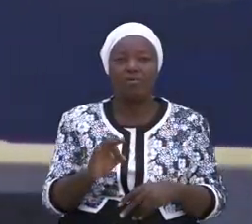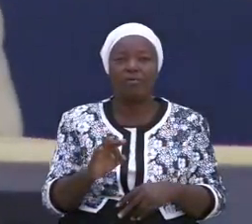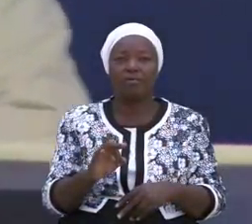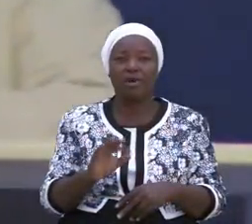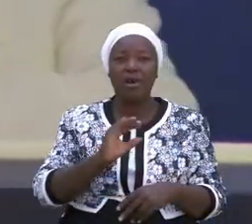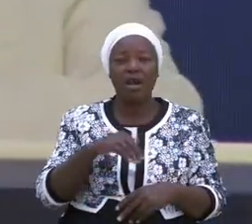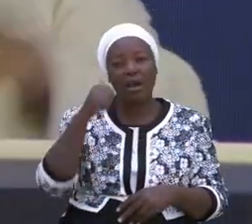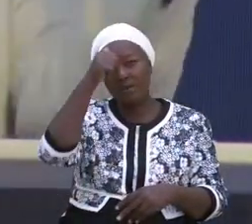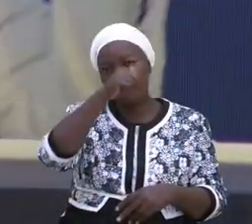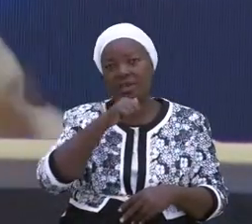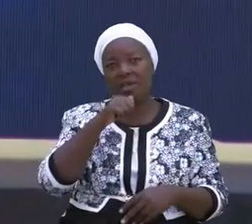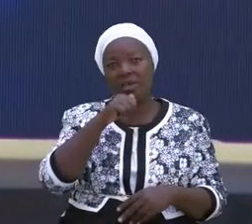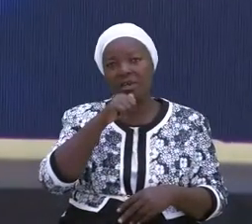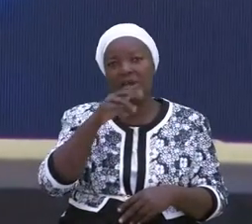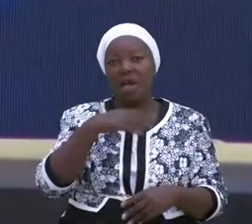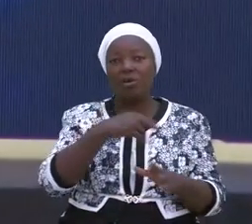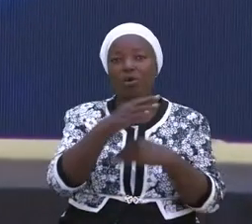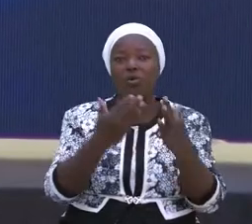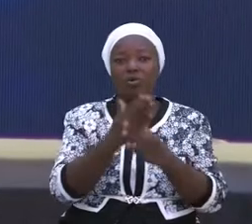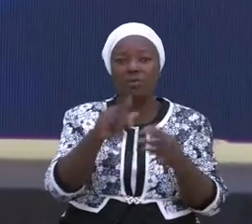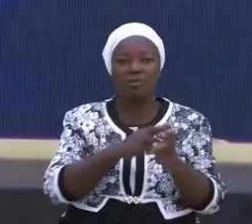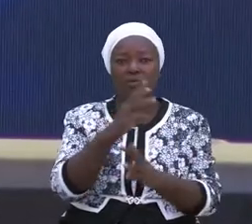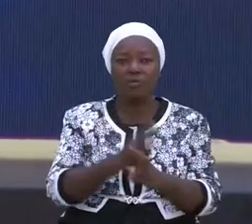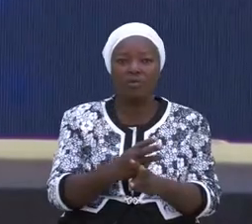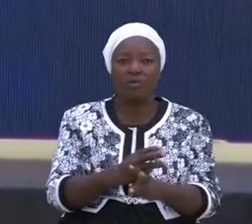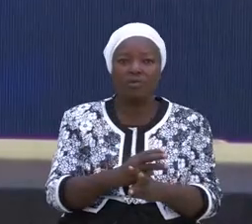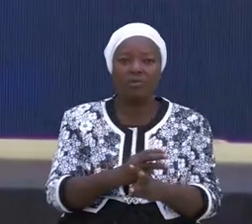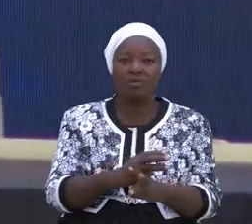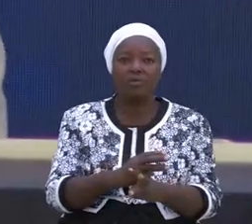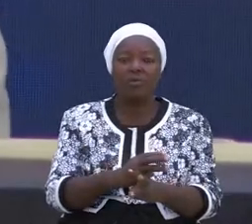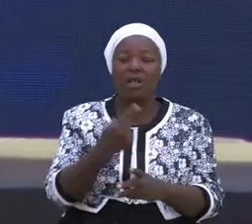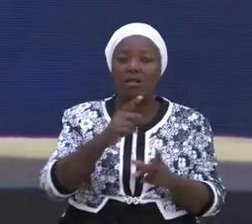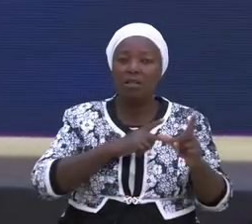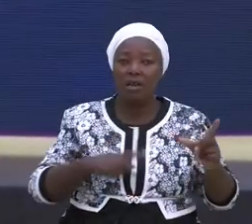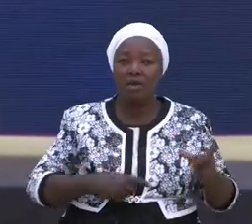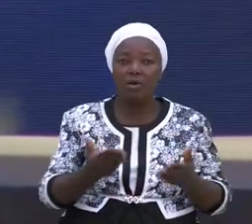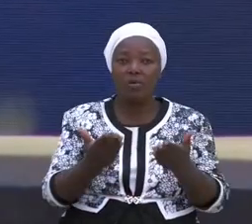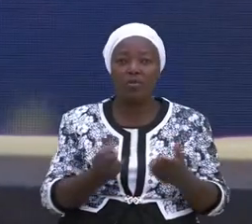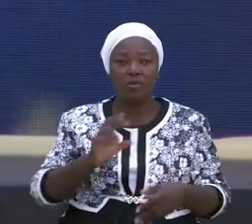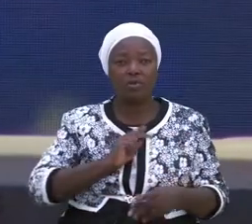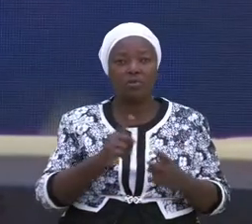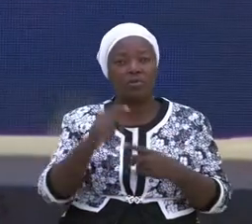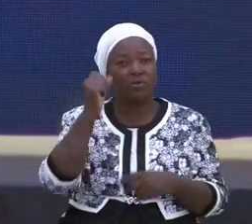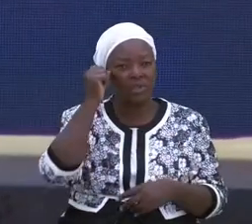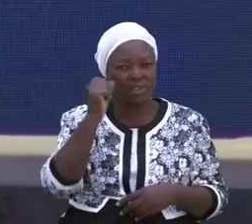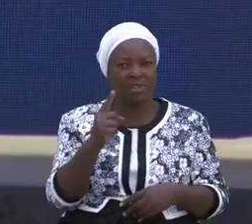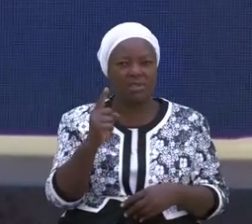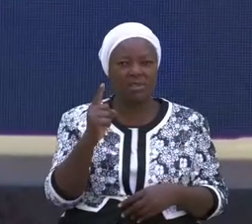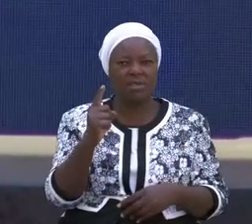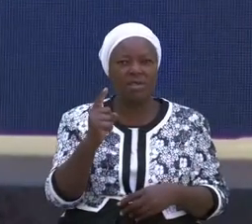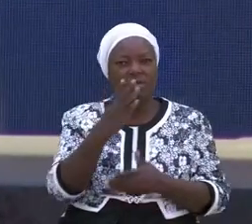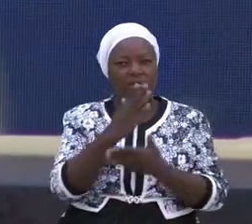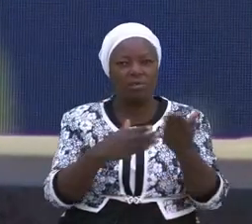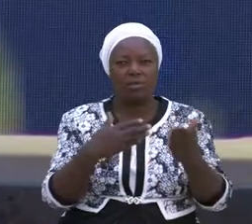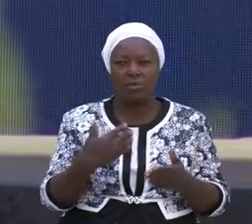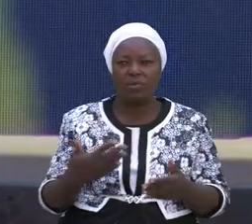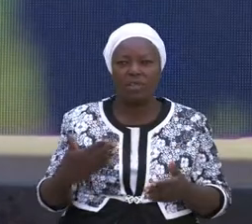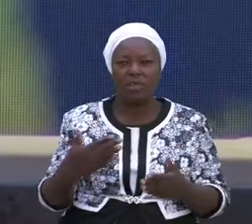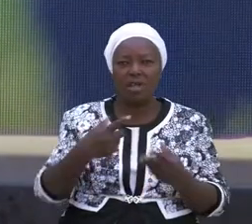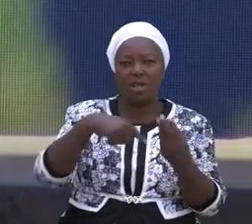Africa and the rest of the world. The Lord wants us to understand something